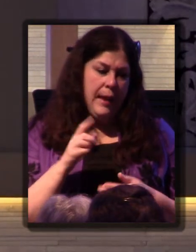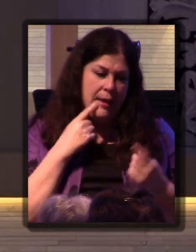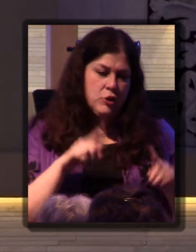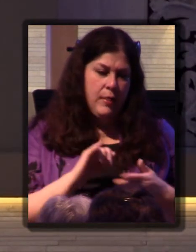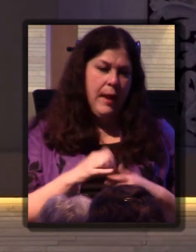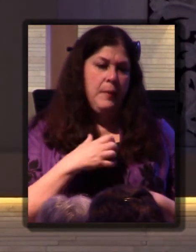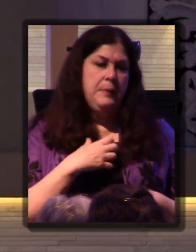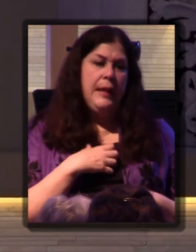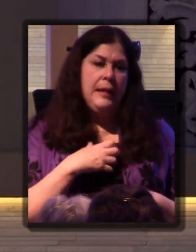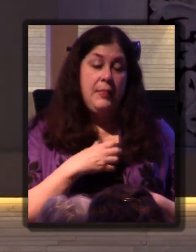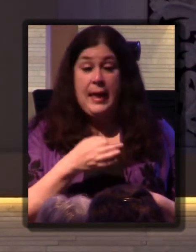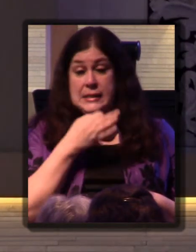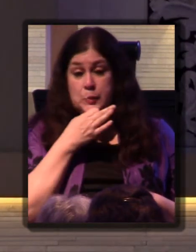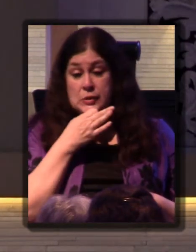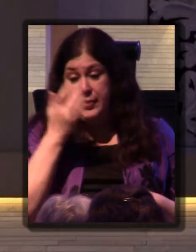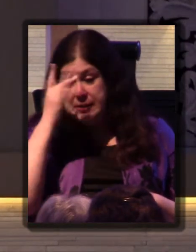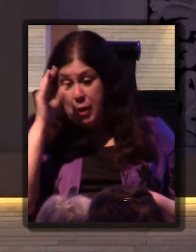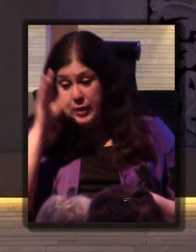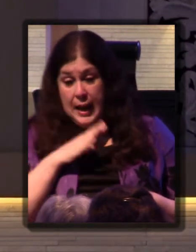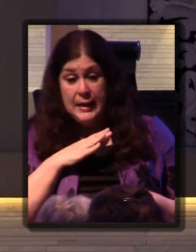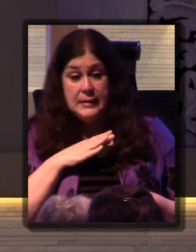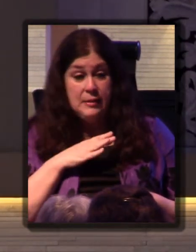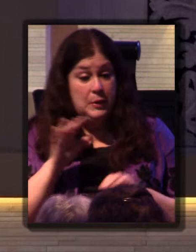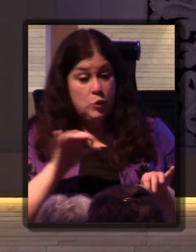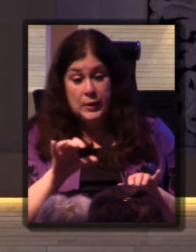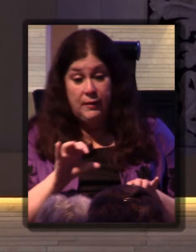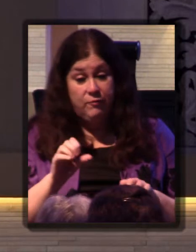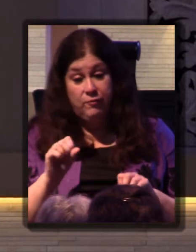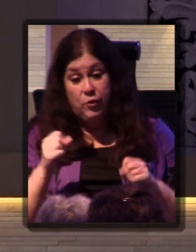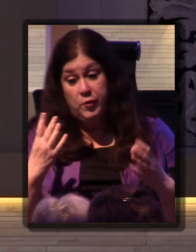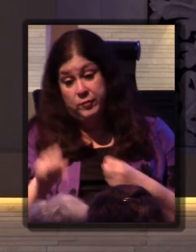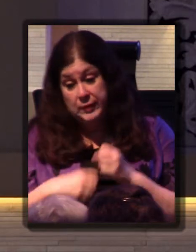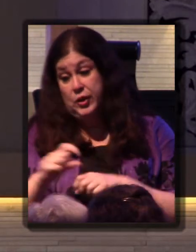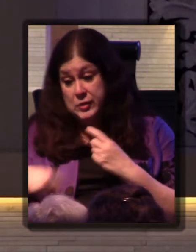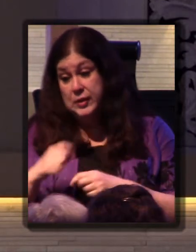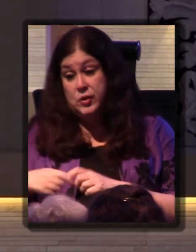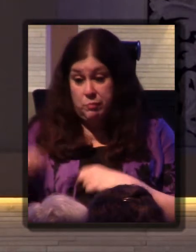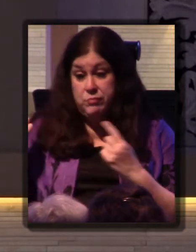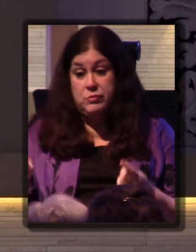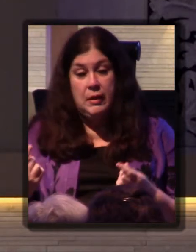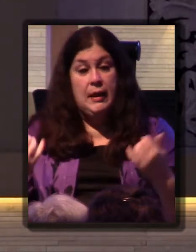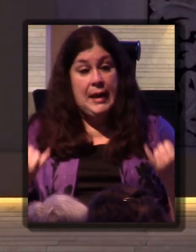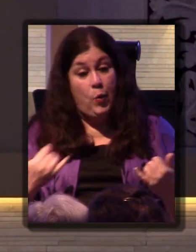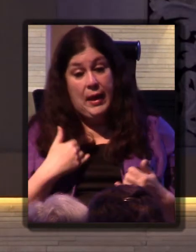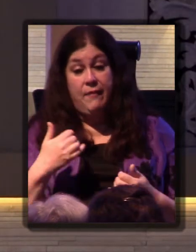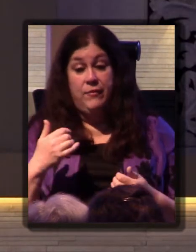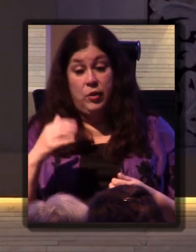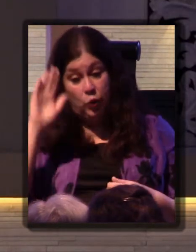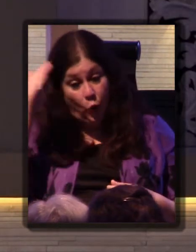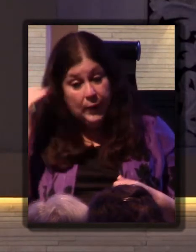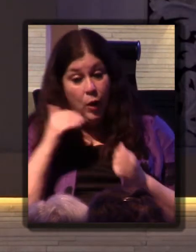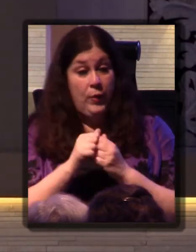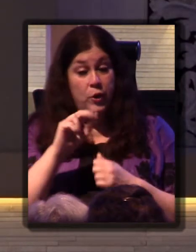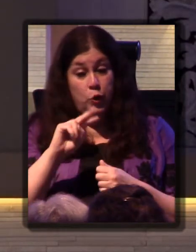complaint is that the experts and the smart guys have been doing it the same way for years, and now we have a nuclear